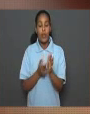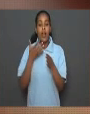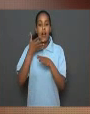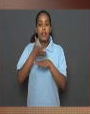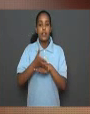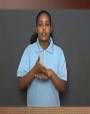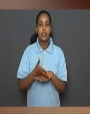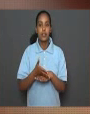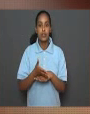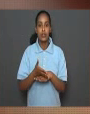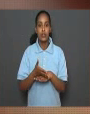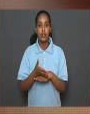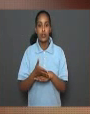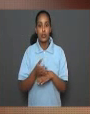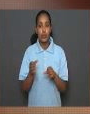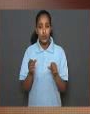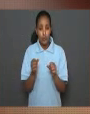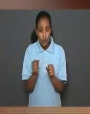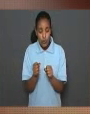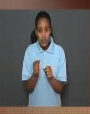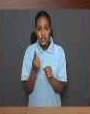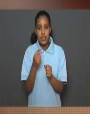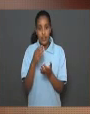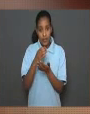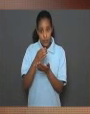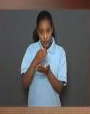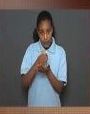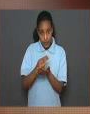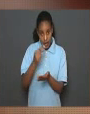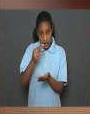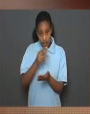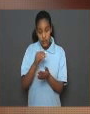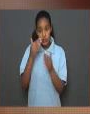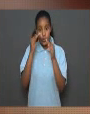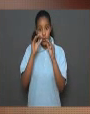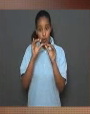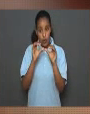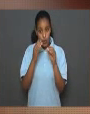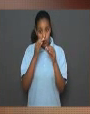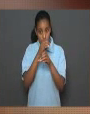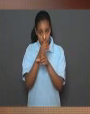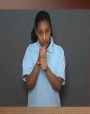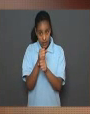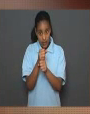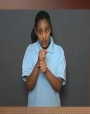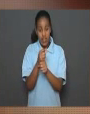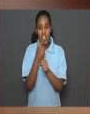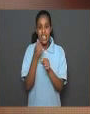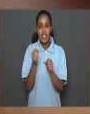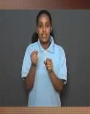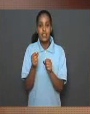After, cool the flask and its contents in an ice bath.